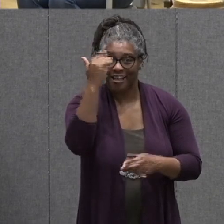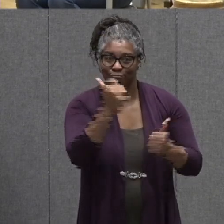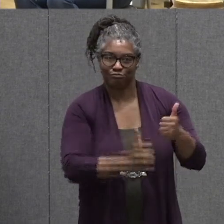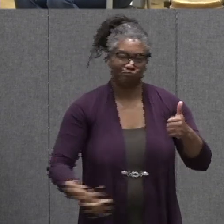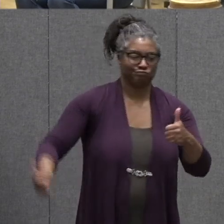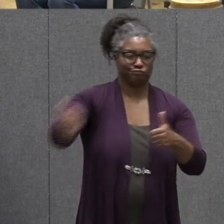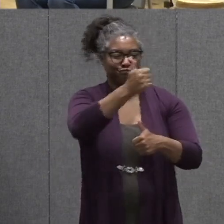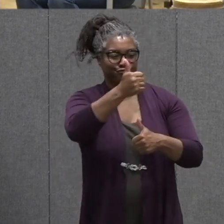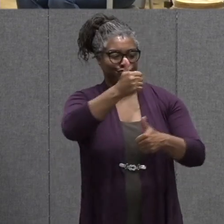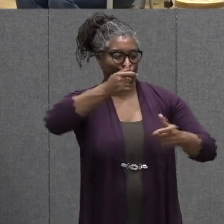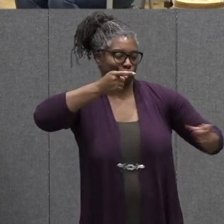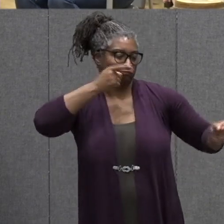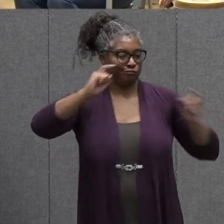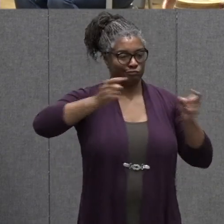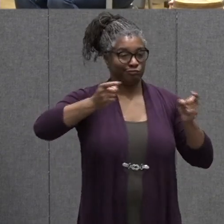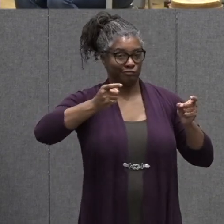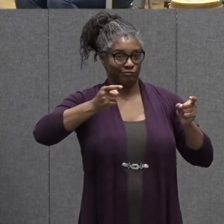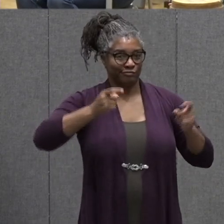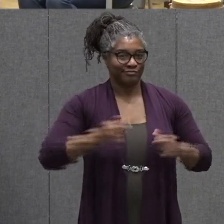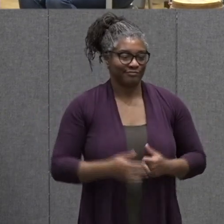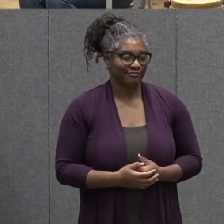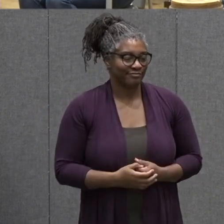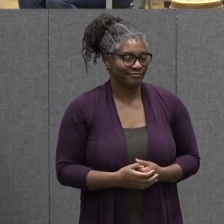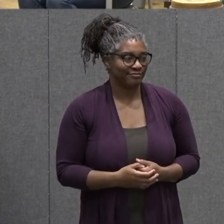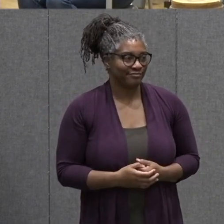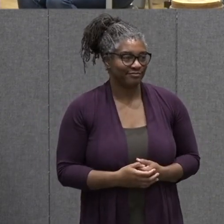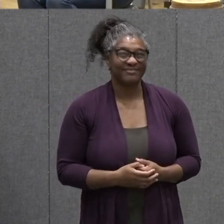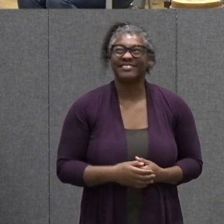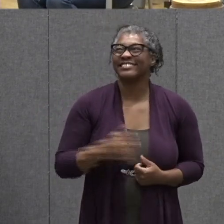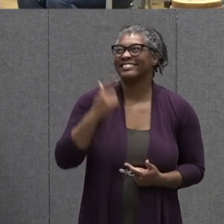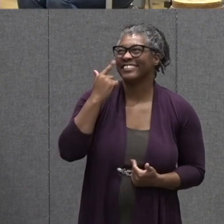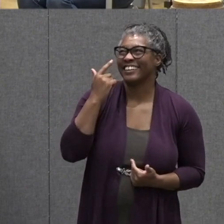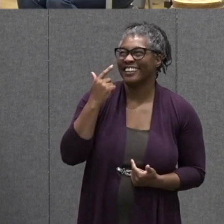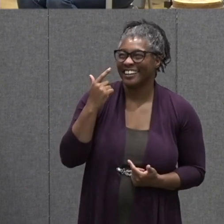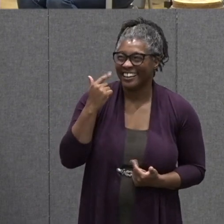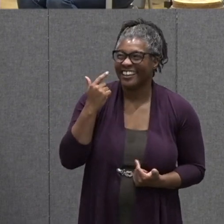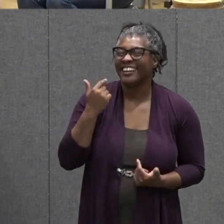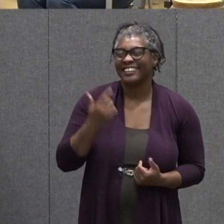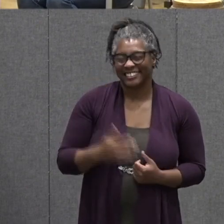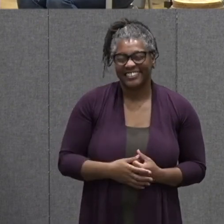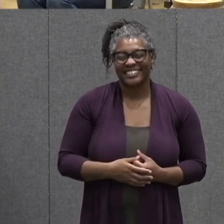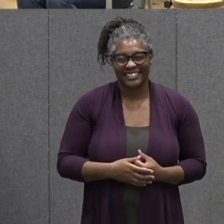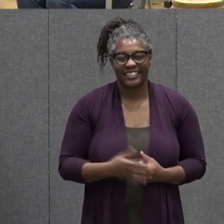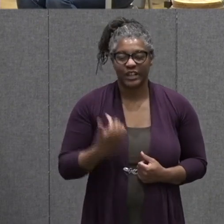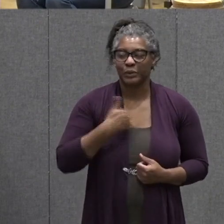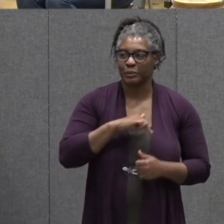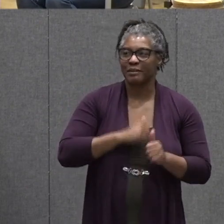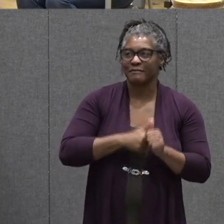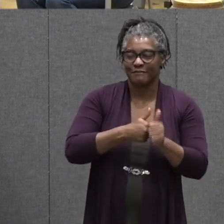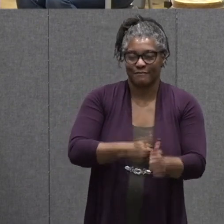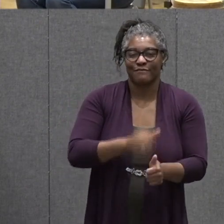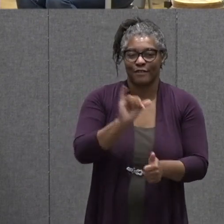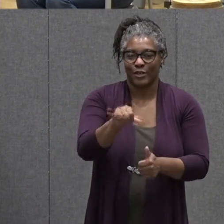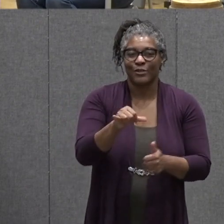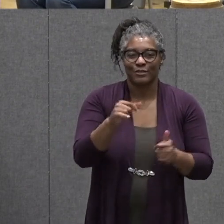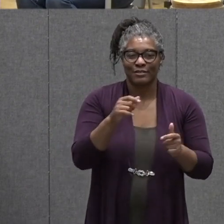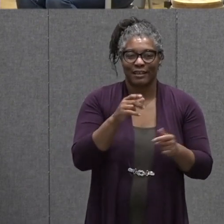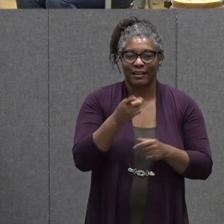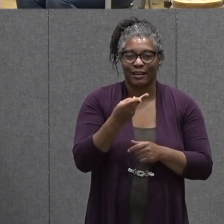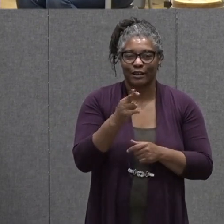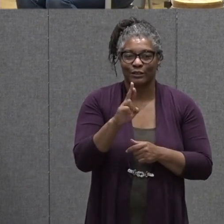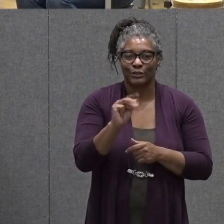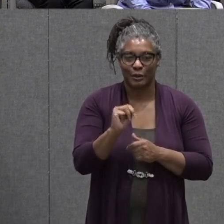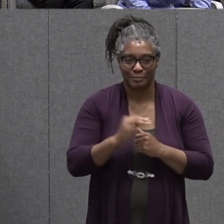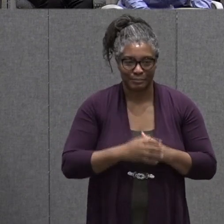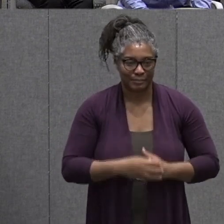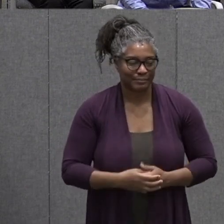That's a drum that's in charge. We do whatever this drum says. So we're